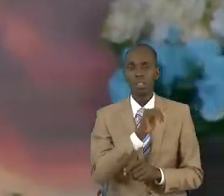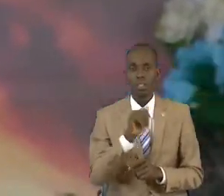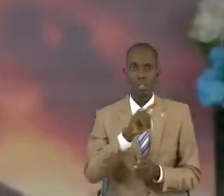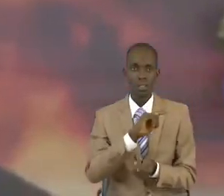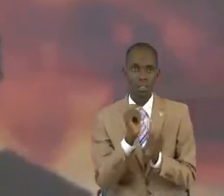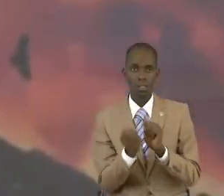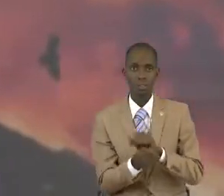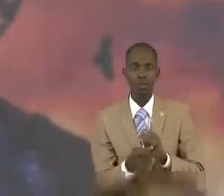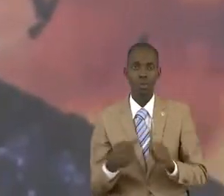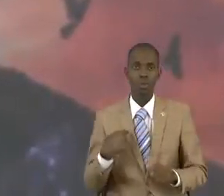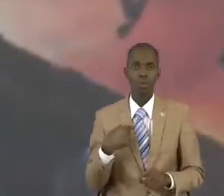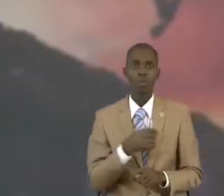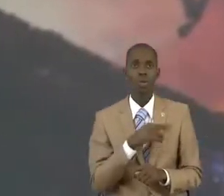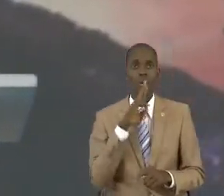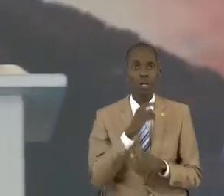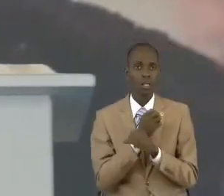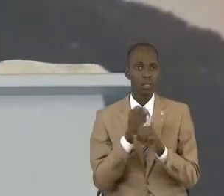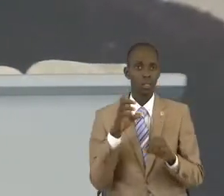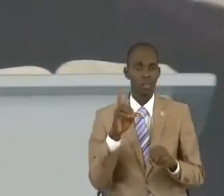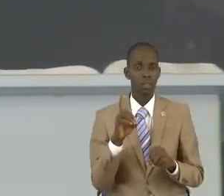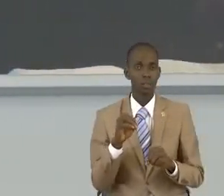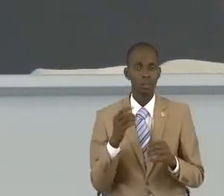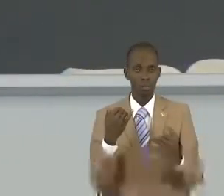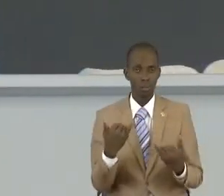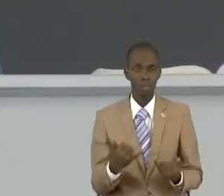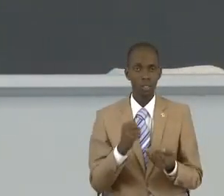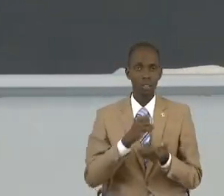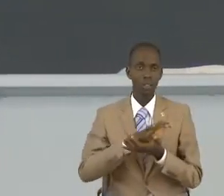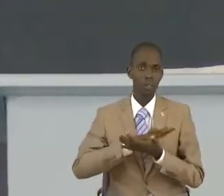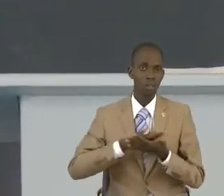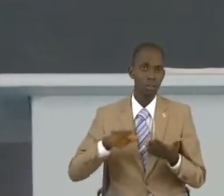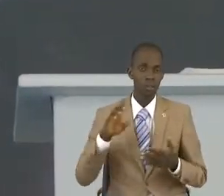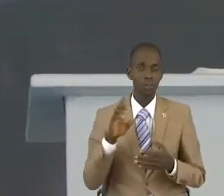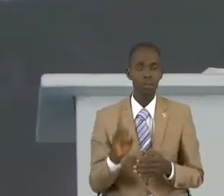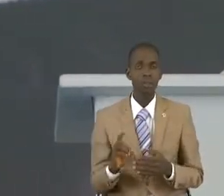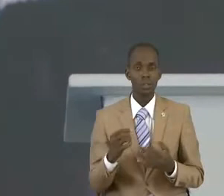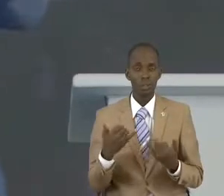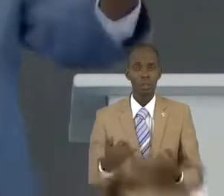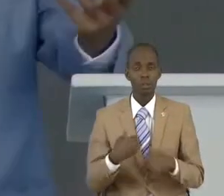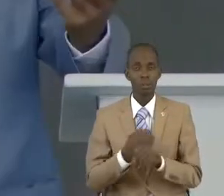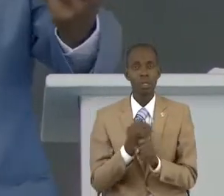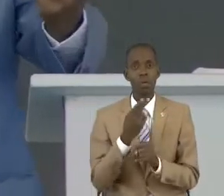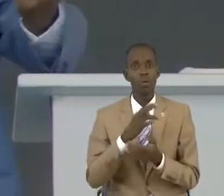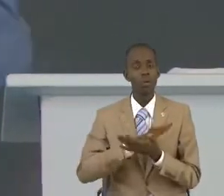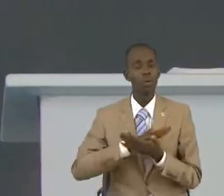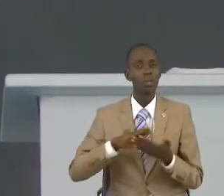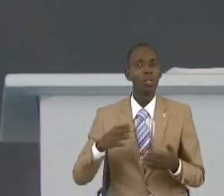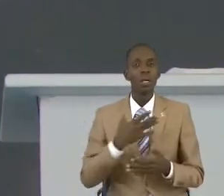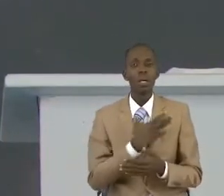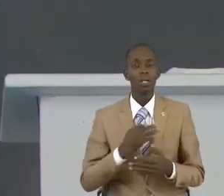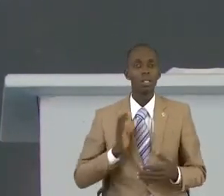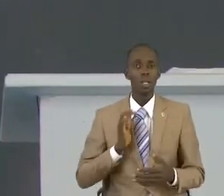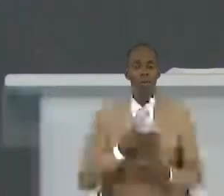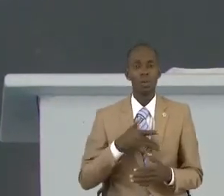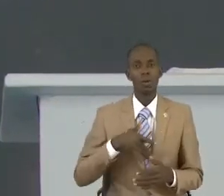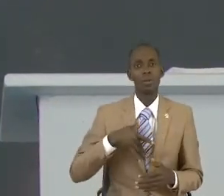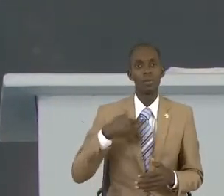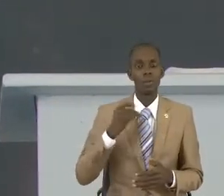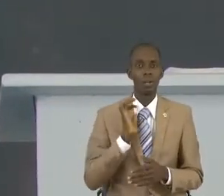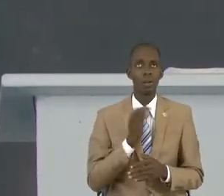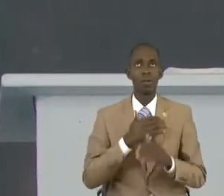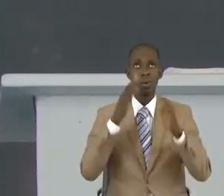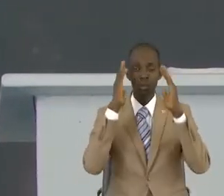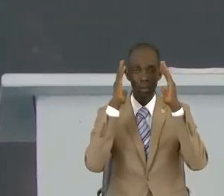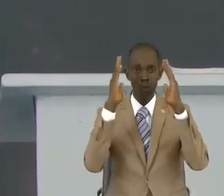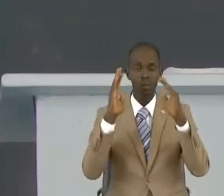saved, we're sanctified, we're made holy, and our affection, our love,